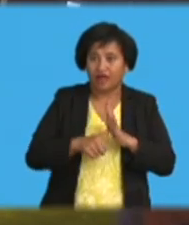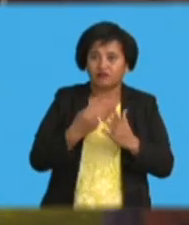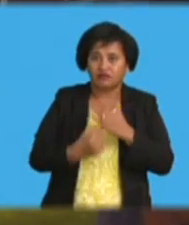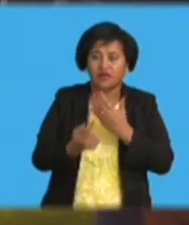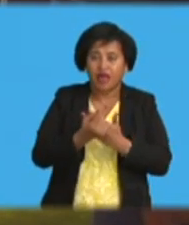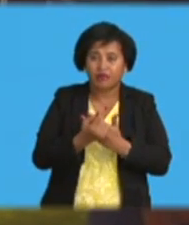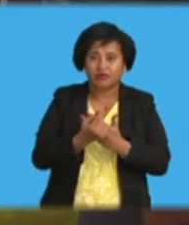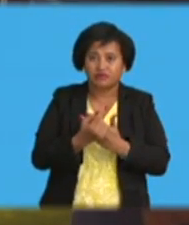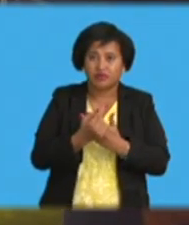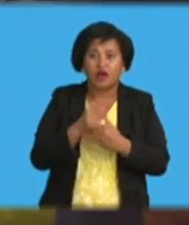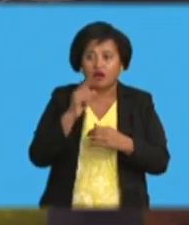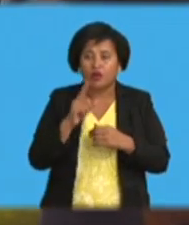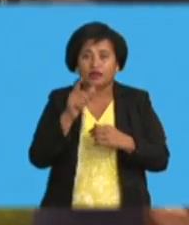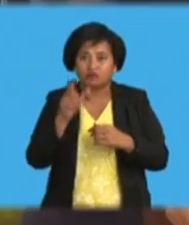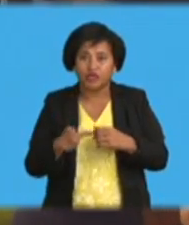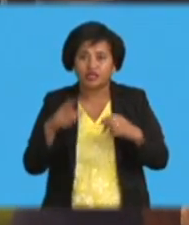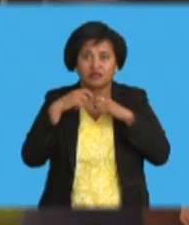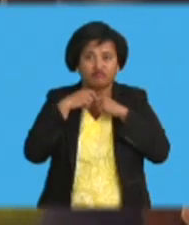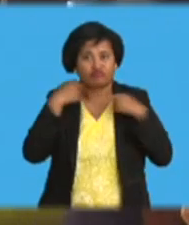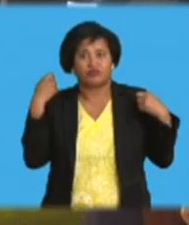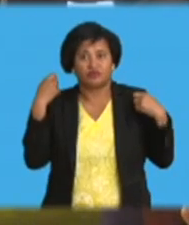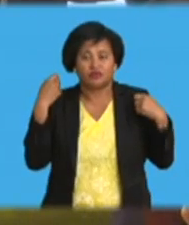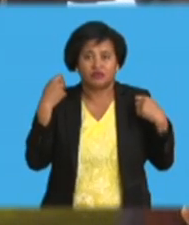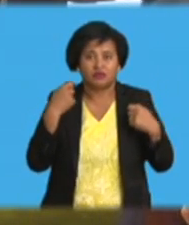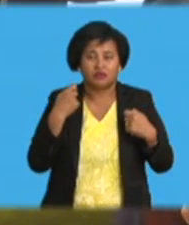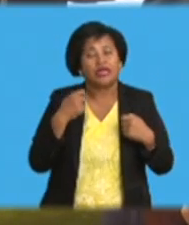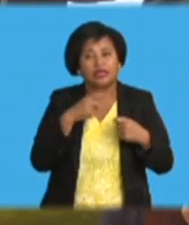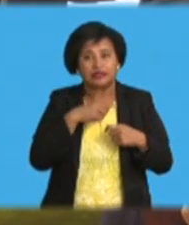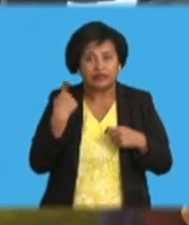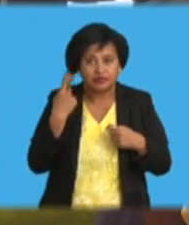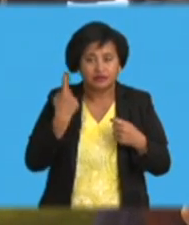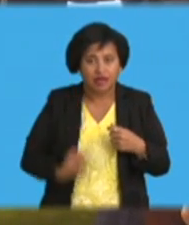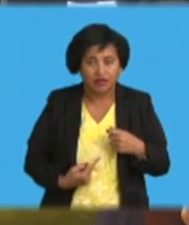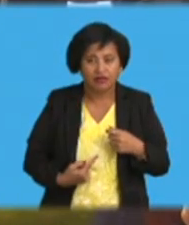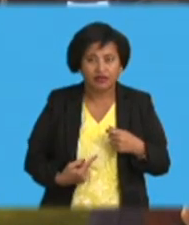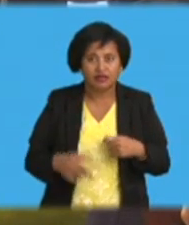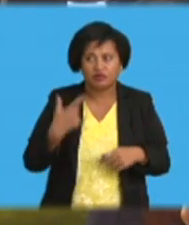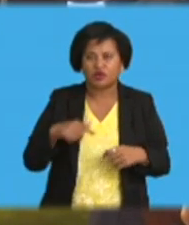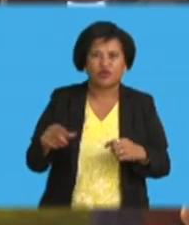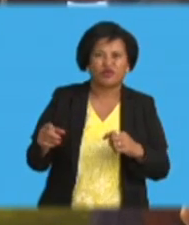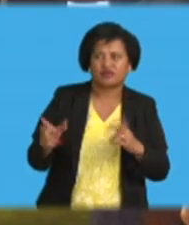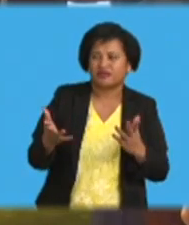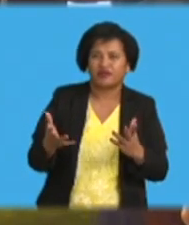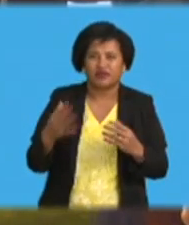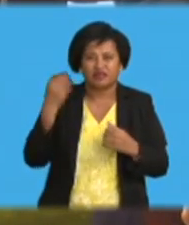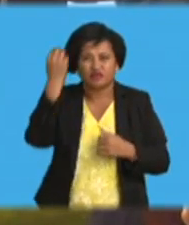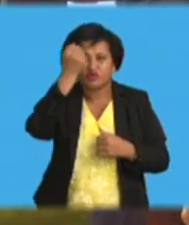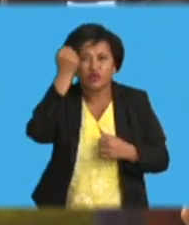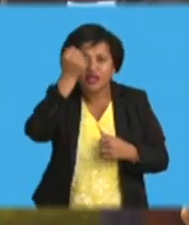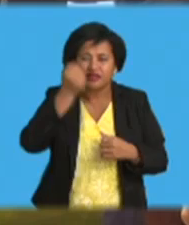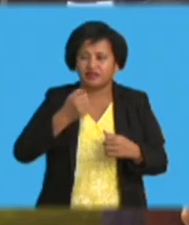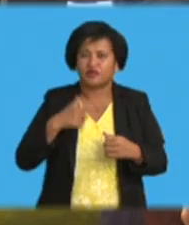of cyberbullying on social media. In some pages and forums, social media in Fiji has become a web of these